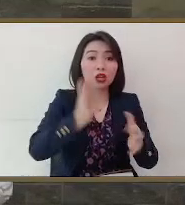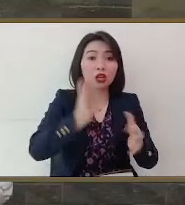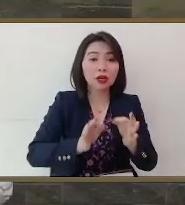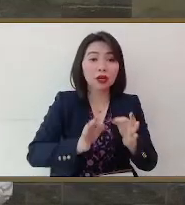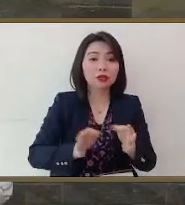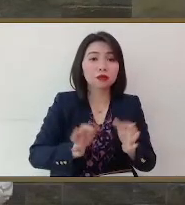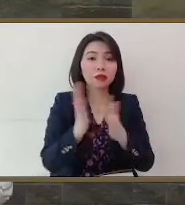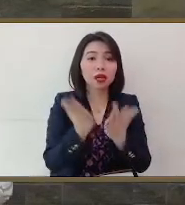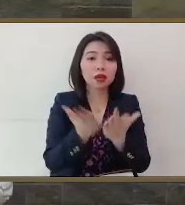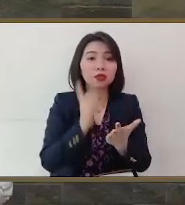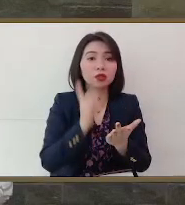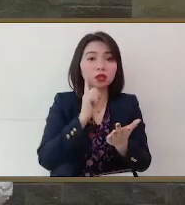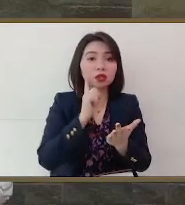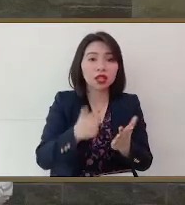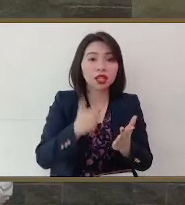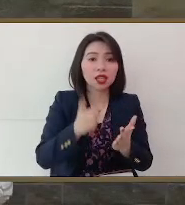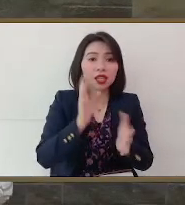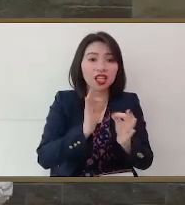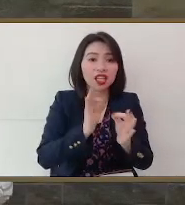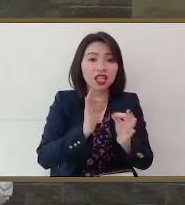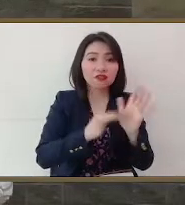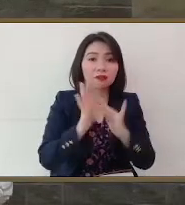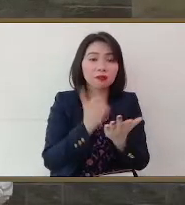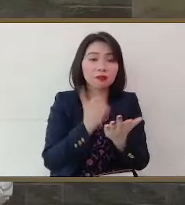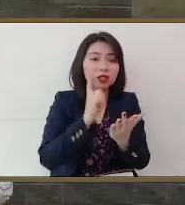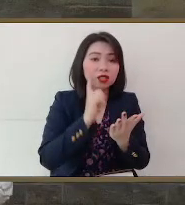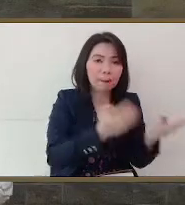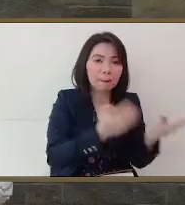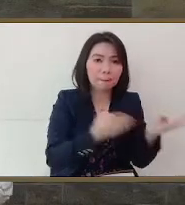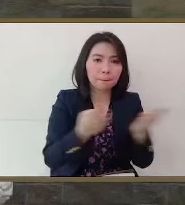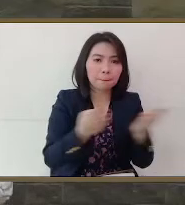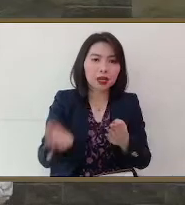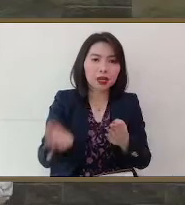says, bring your tithes and offering into the storehouse?